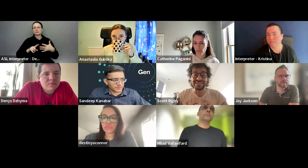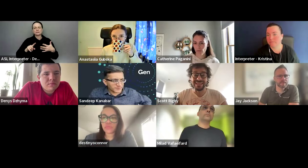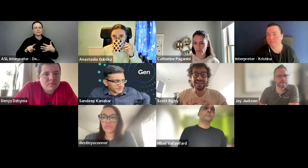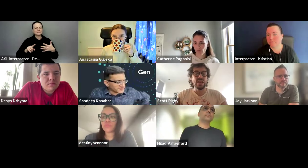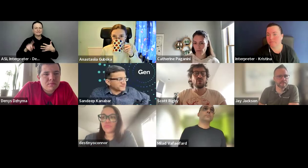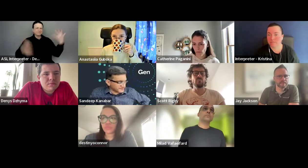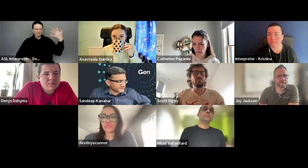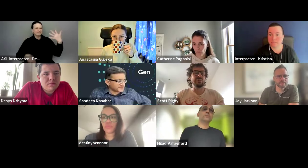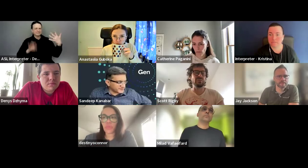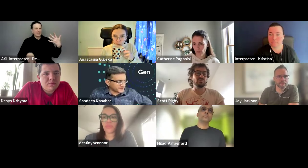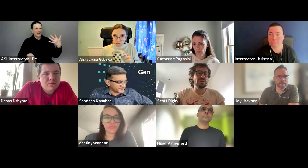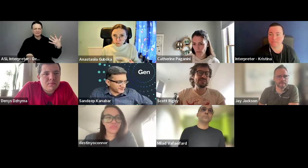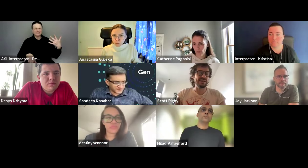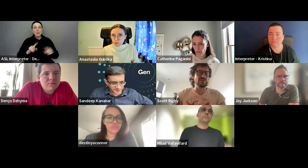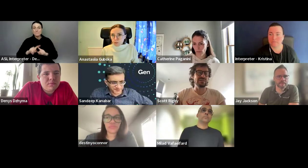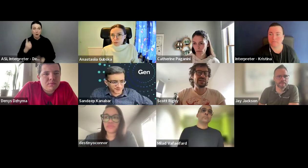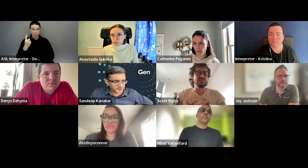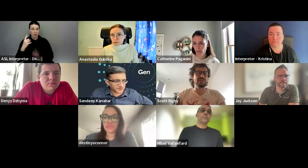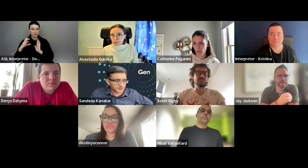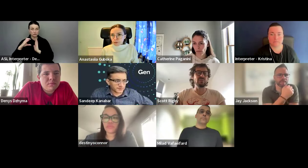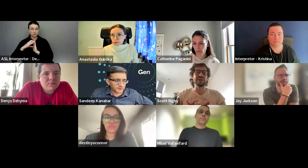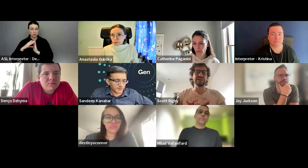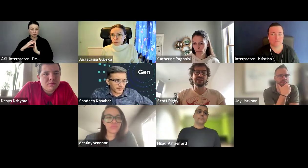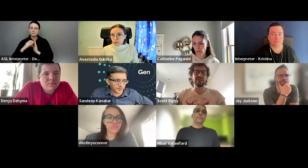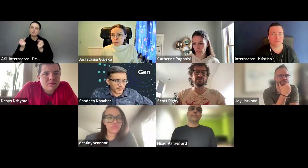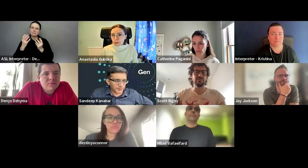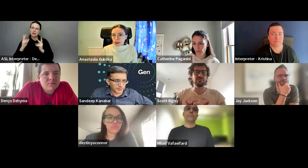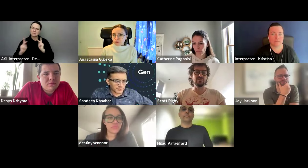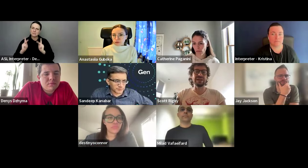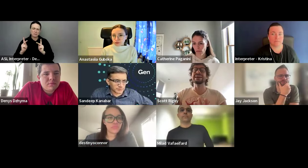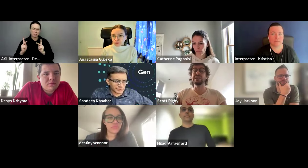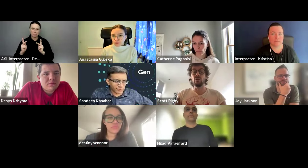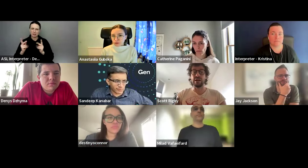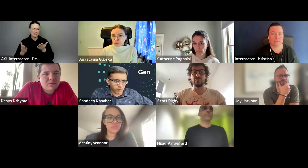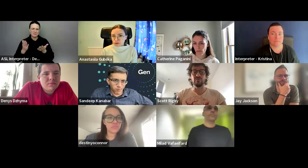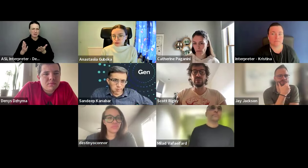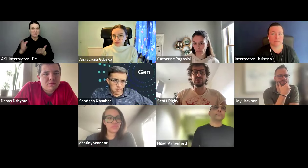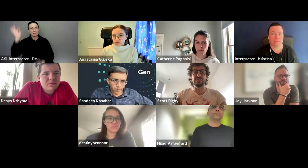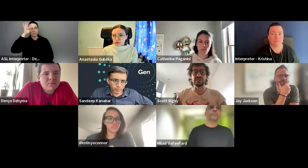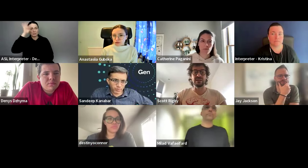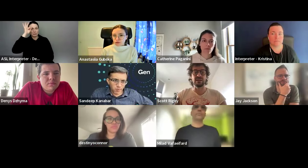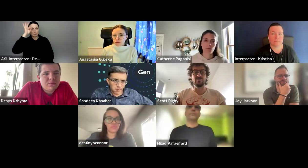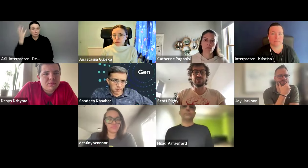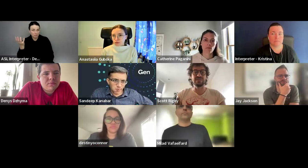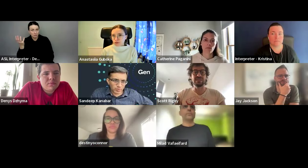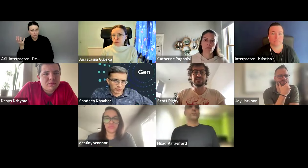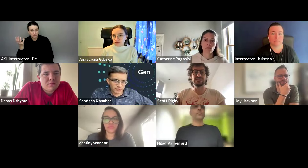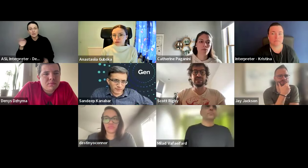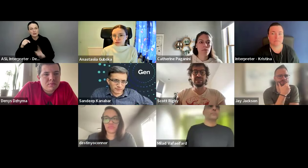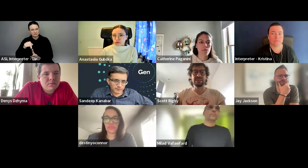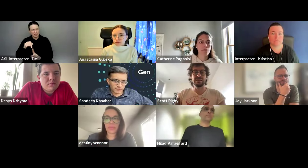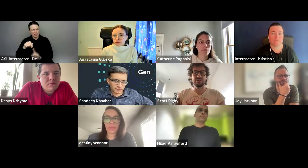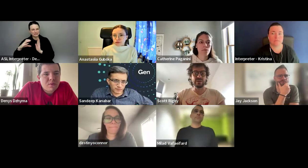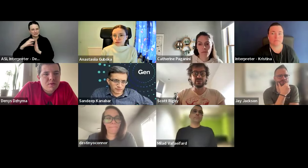and things like that. But there's one section that a lot of people might not know about, which is